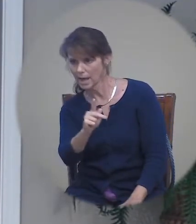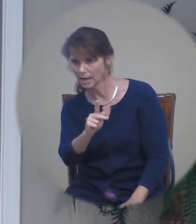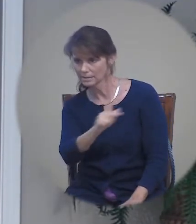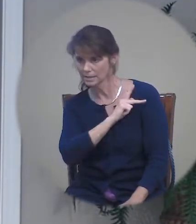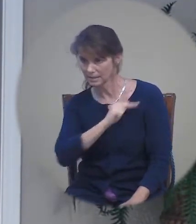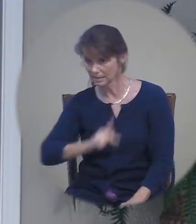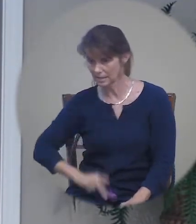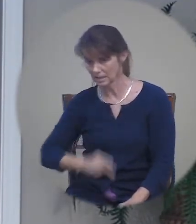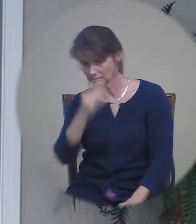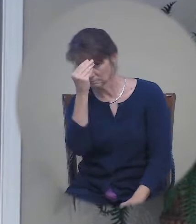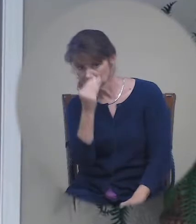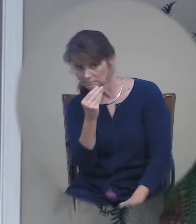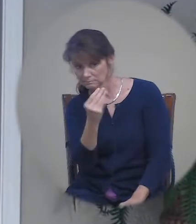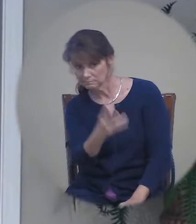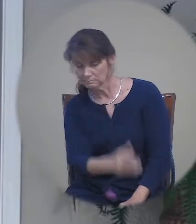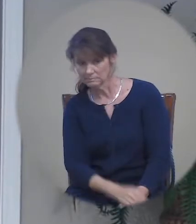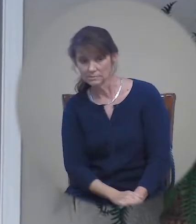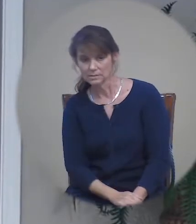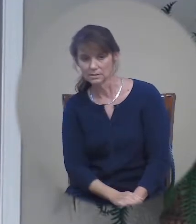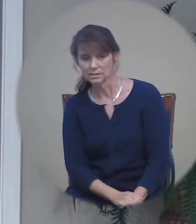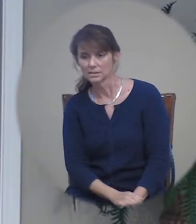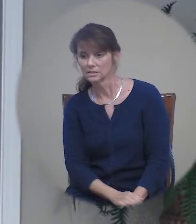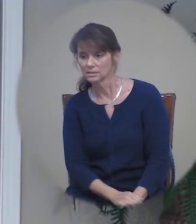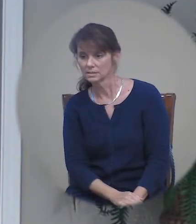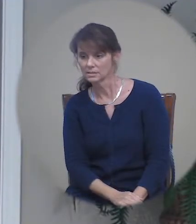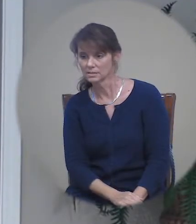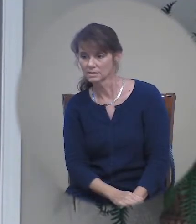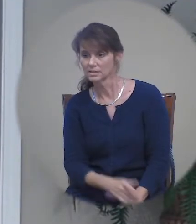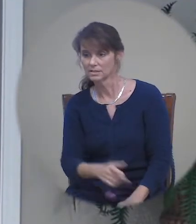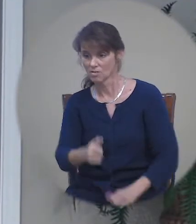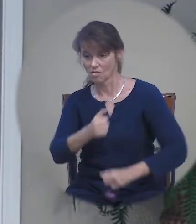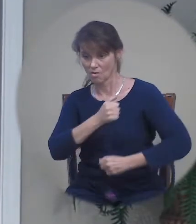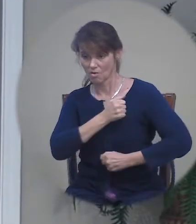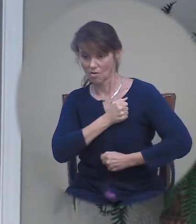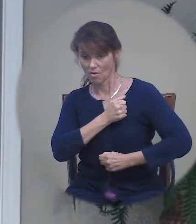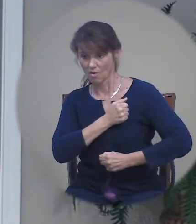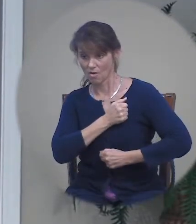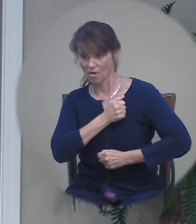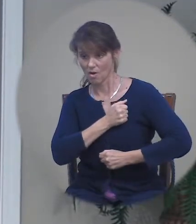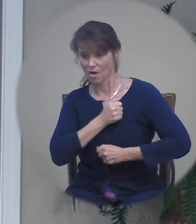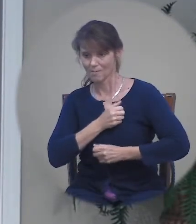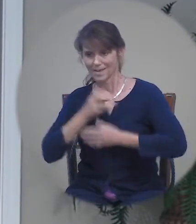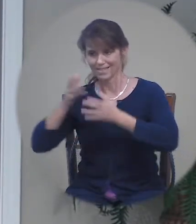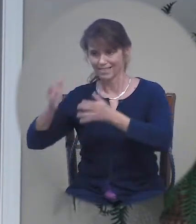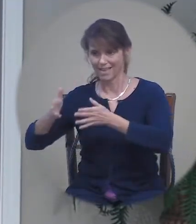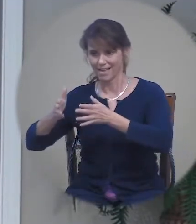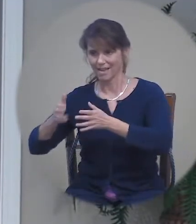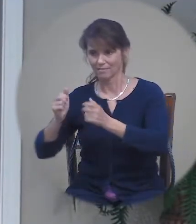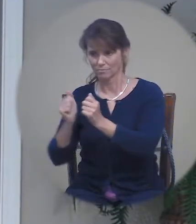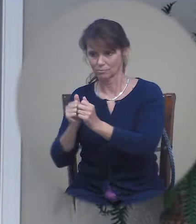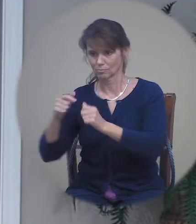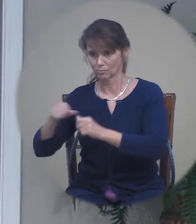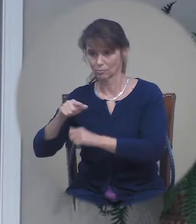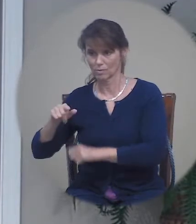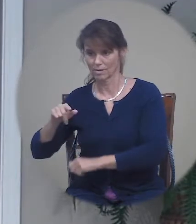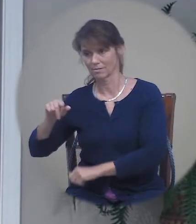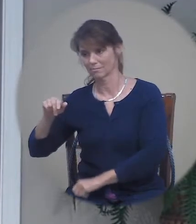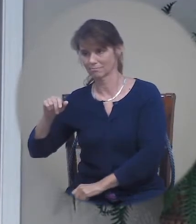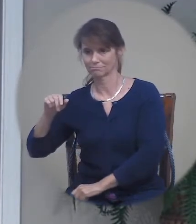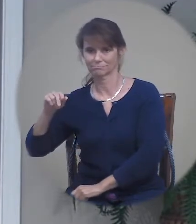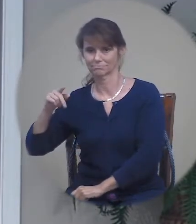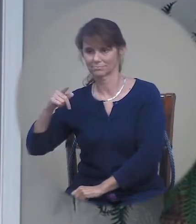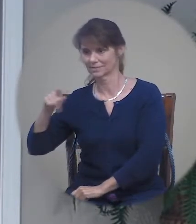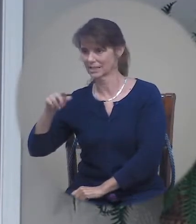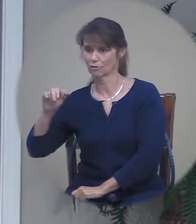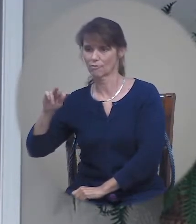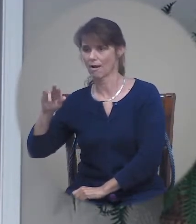Libnah. And while he went to Libnah, he left the army that besieged Jerusalem and left them there, but he was coming and giving this report to Sennacherib